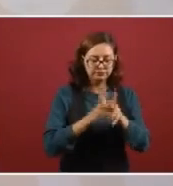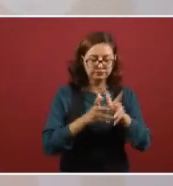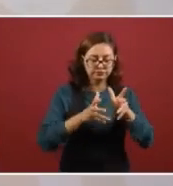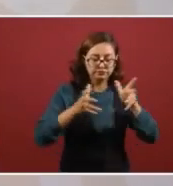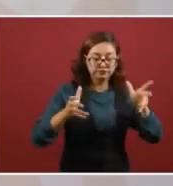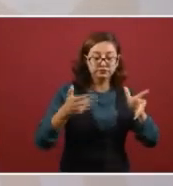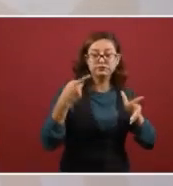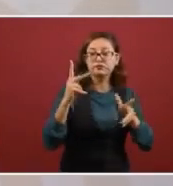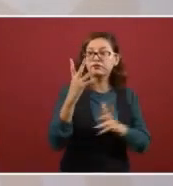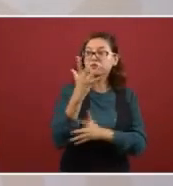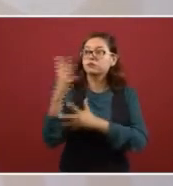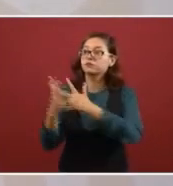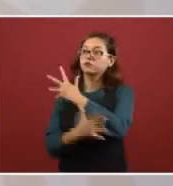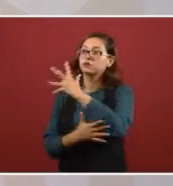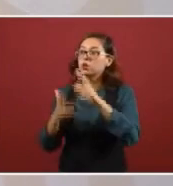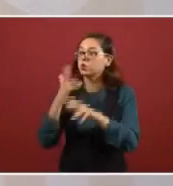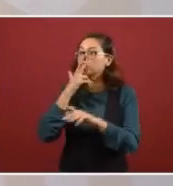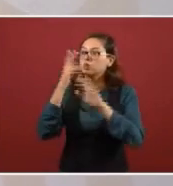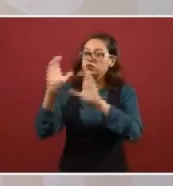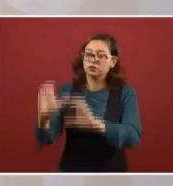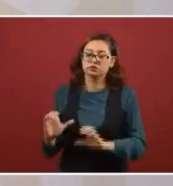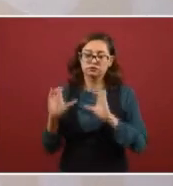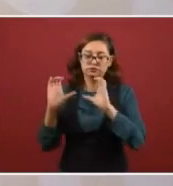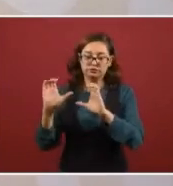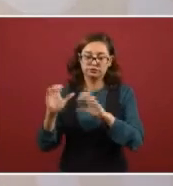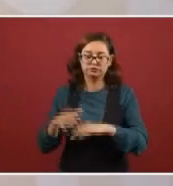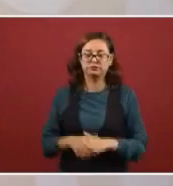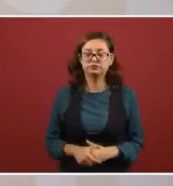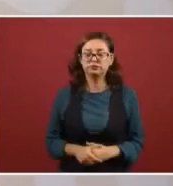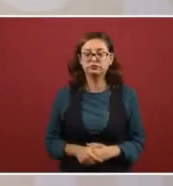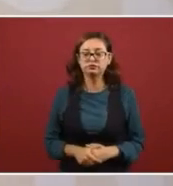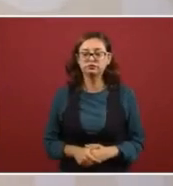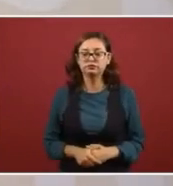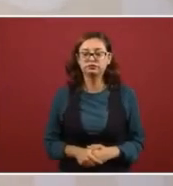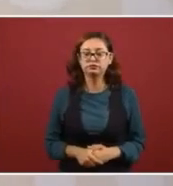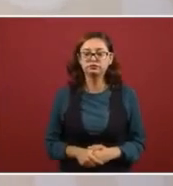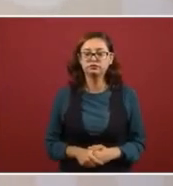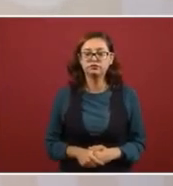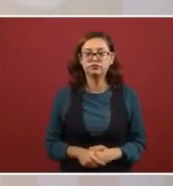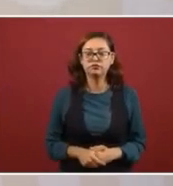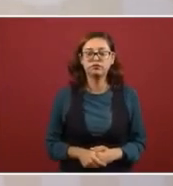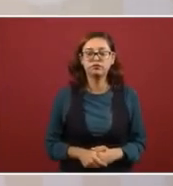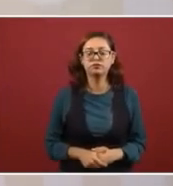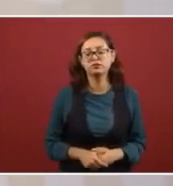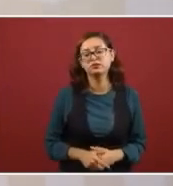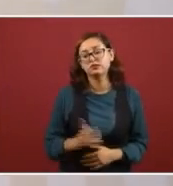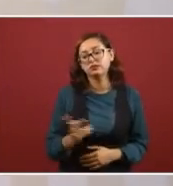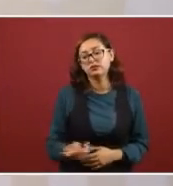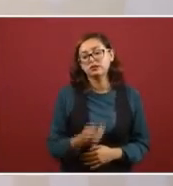sustainable development, and taking care of environment and nature.